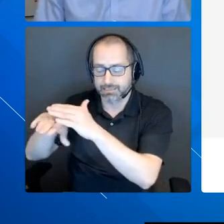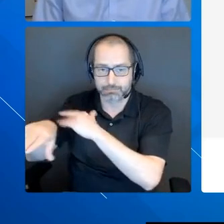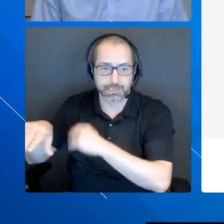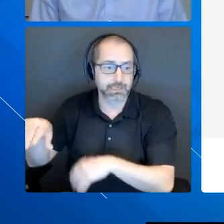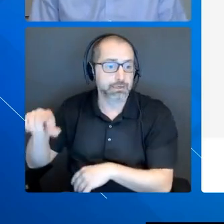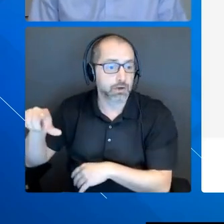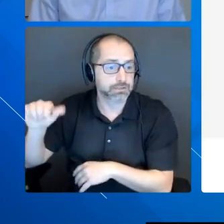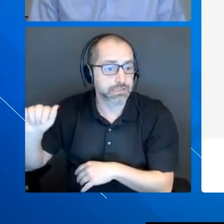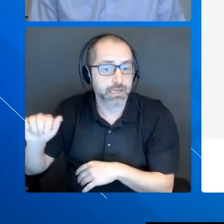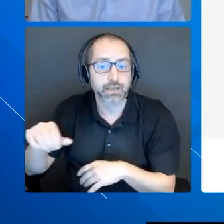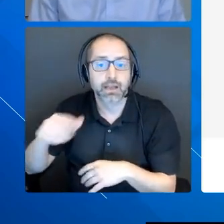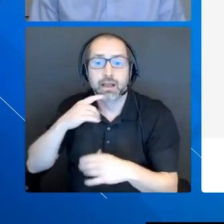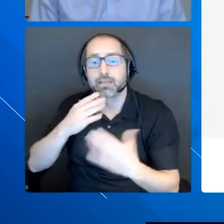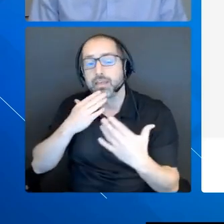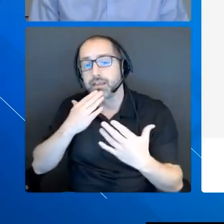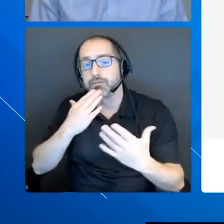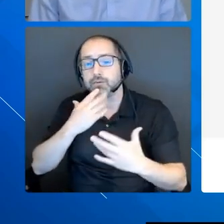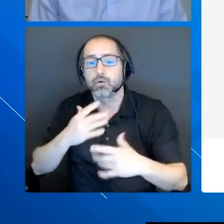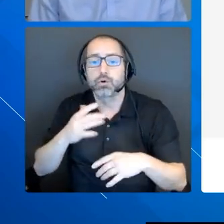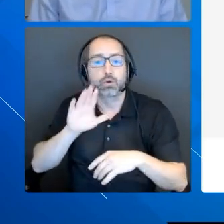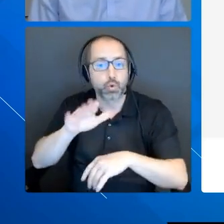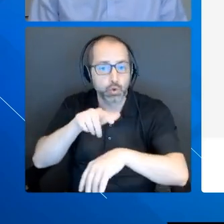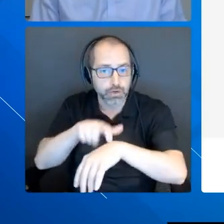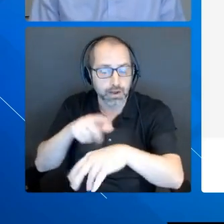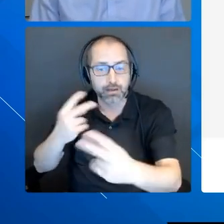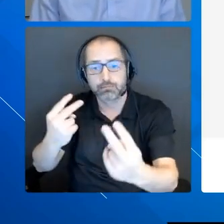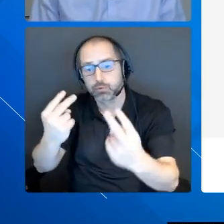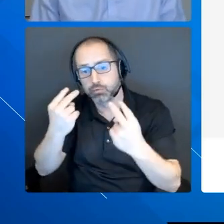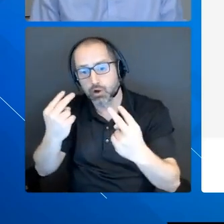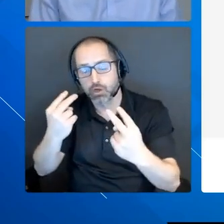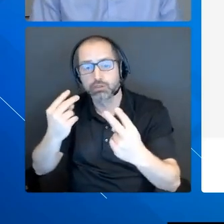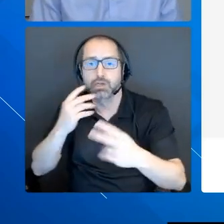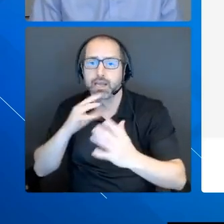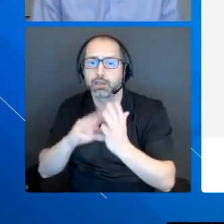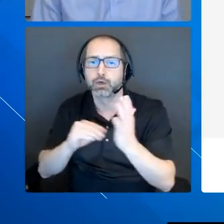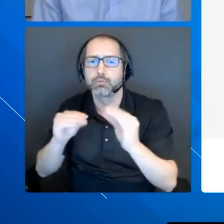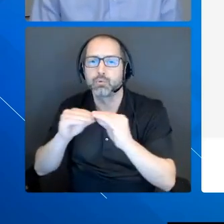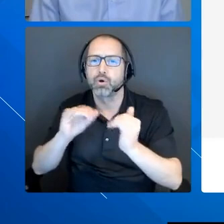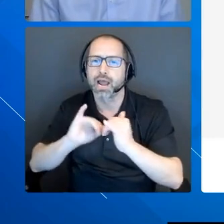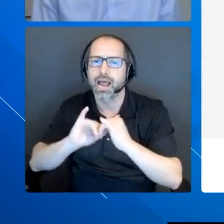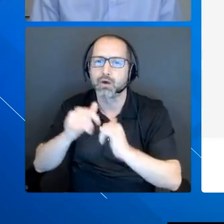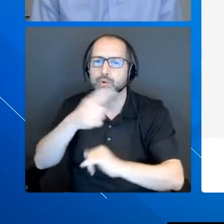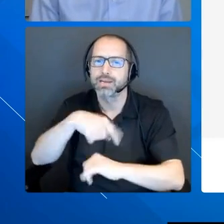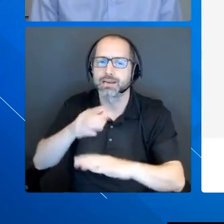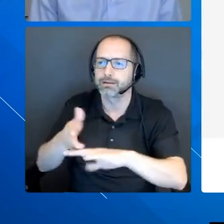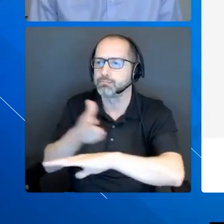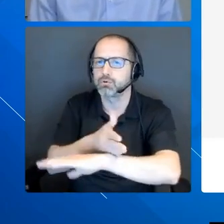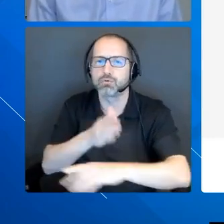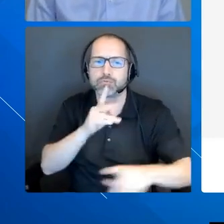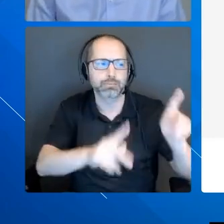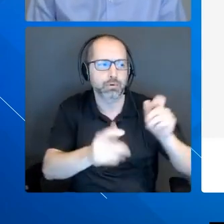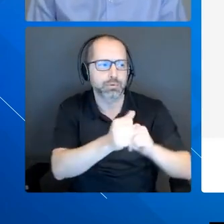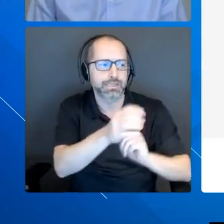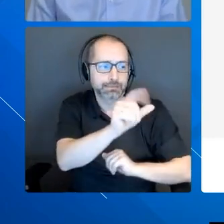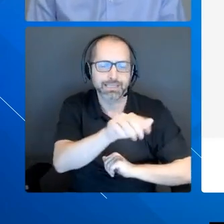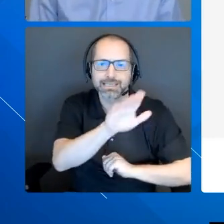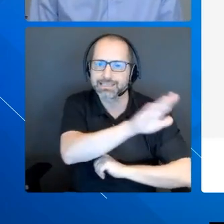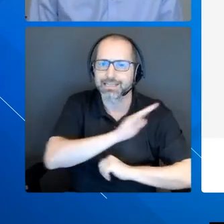valuable time and committing to learn a little more about how we can improve the lives and experiences of our attendees with disabilities. With that